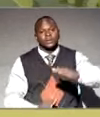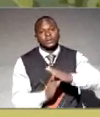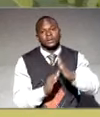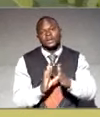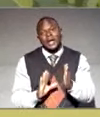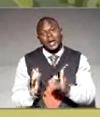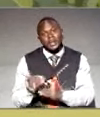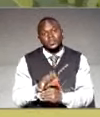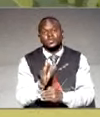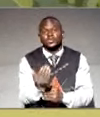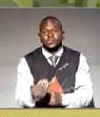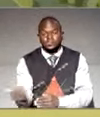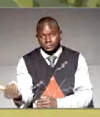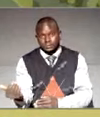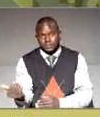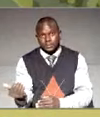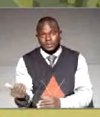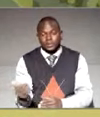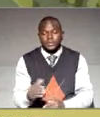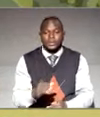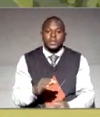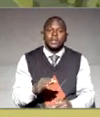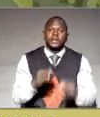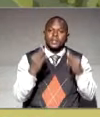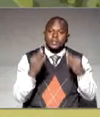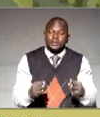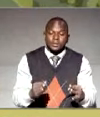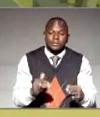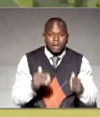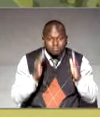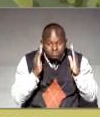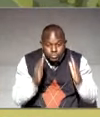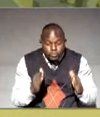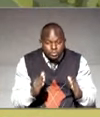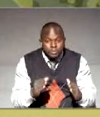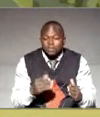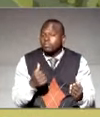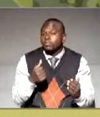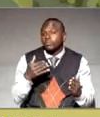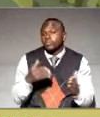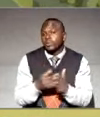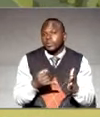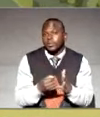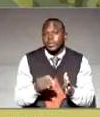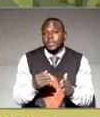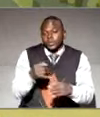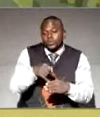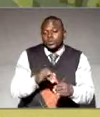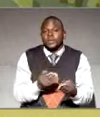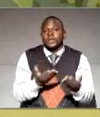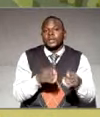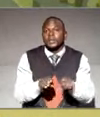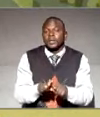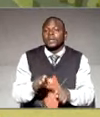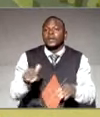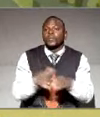access of children to domestic facilities that may lead to unbearable effects, including death. The MPs